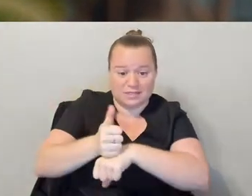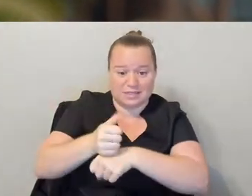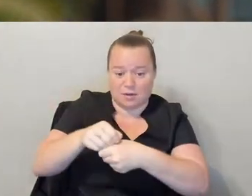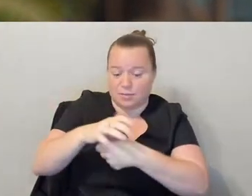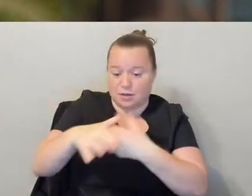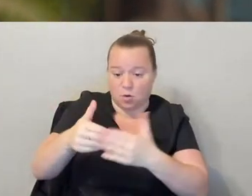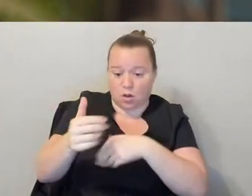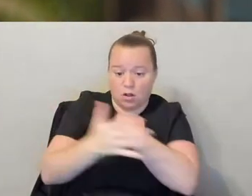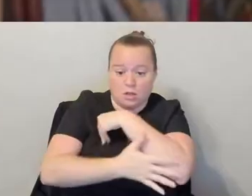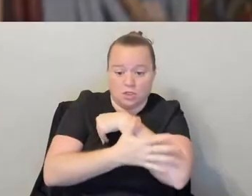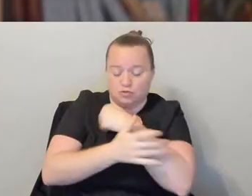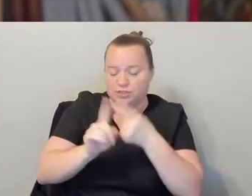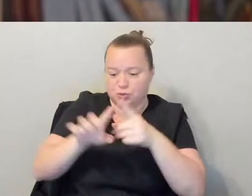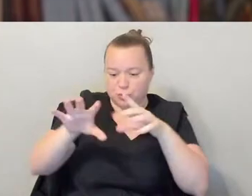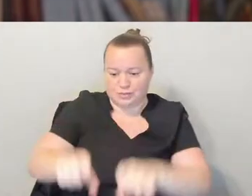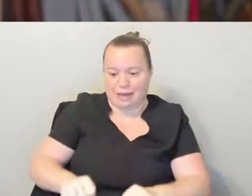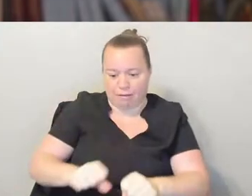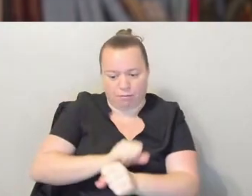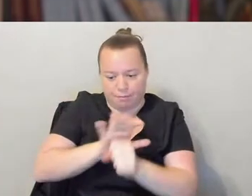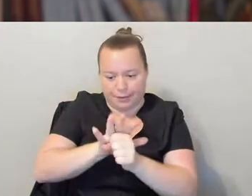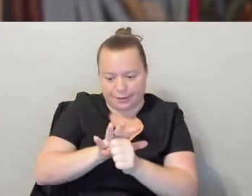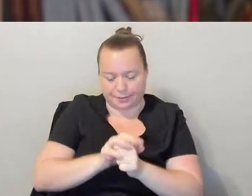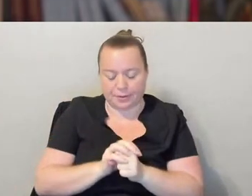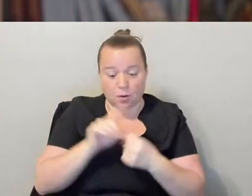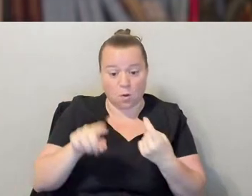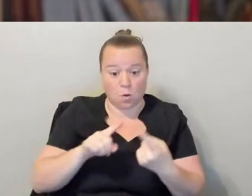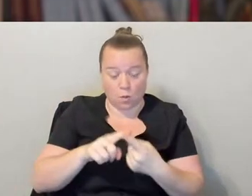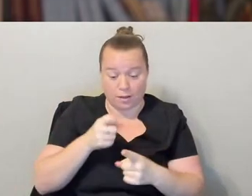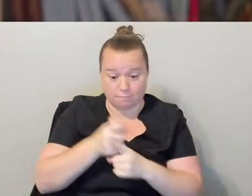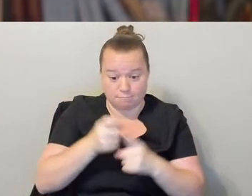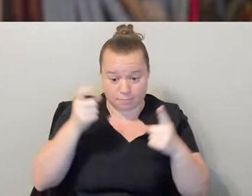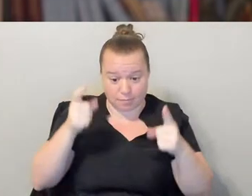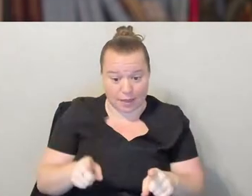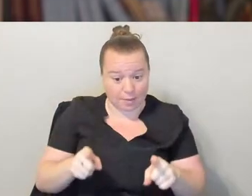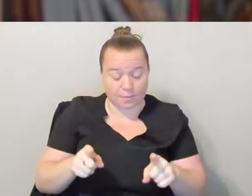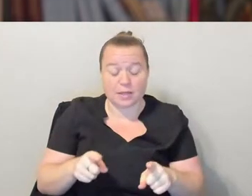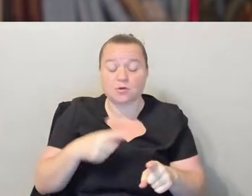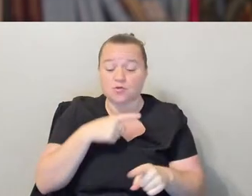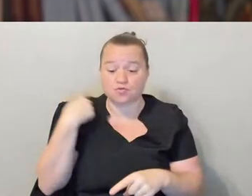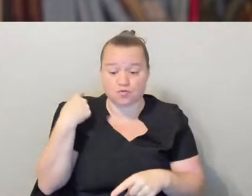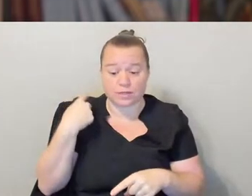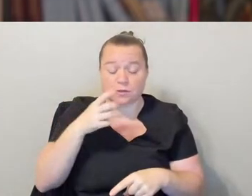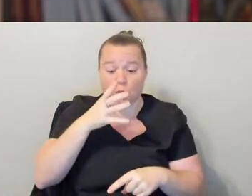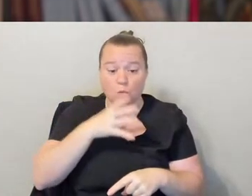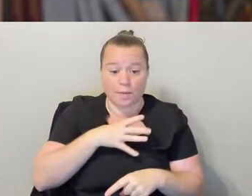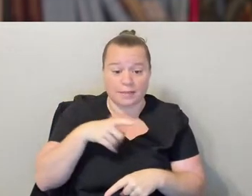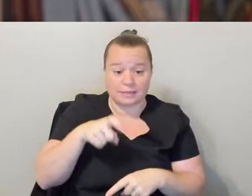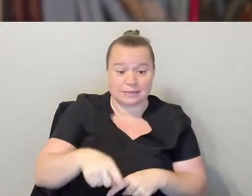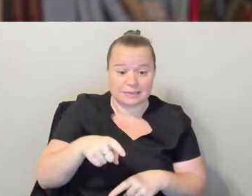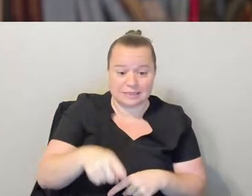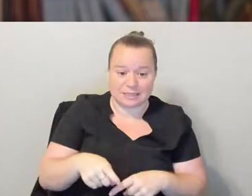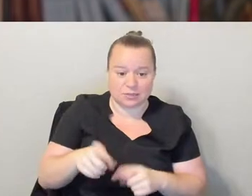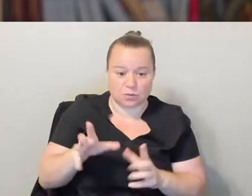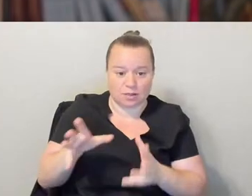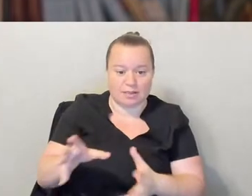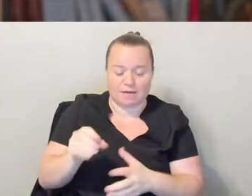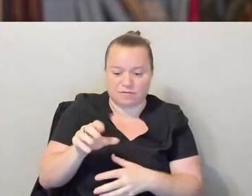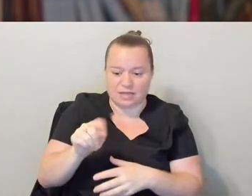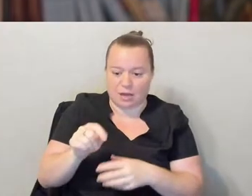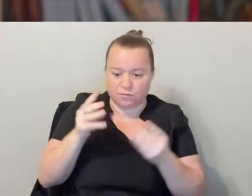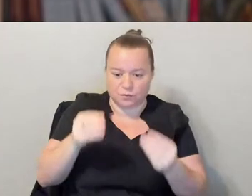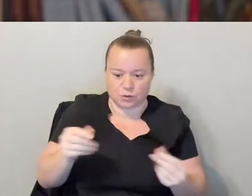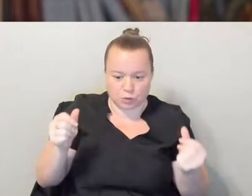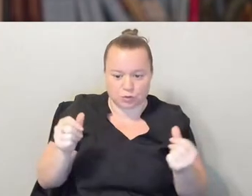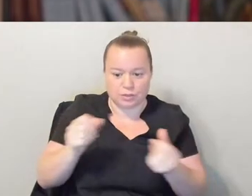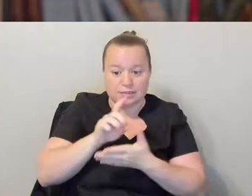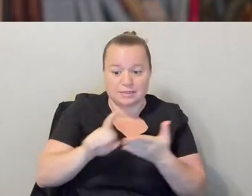to tackle the pandemic. When this happened, there was a risk that women's needs were left out of the solutions designed